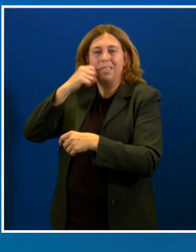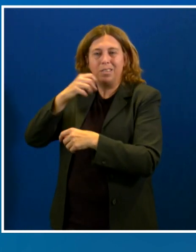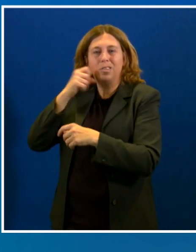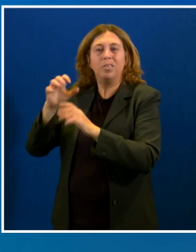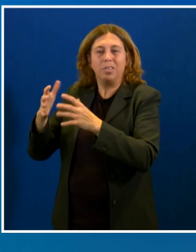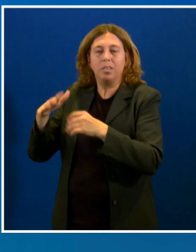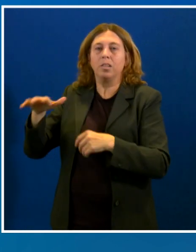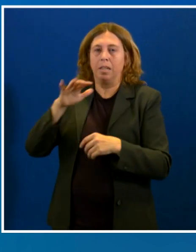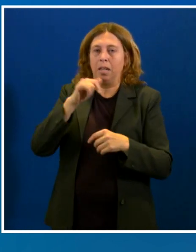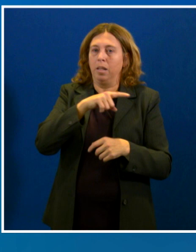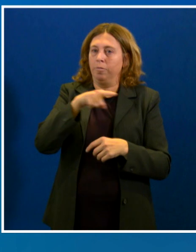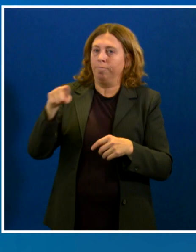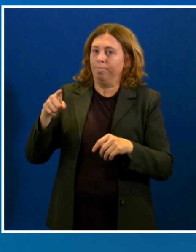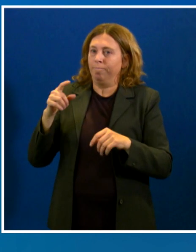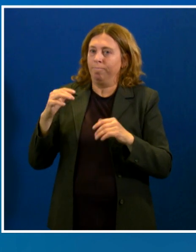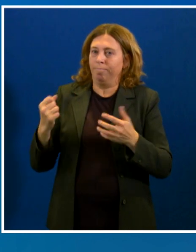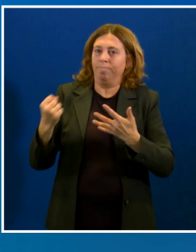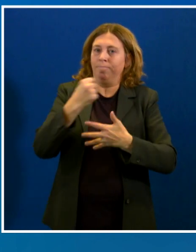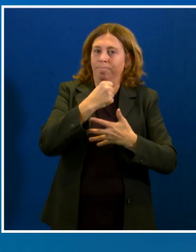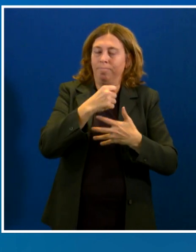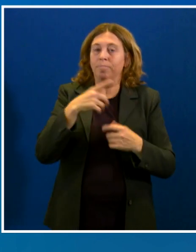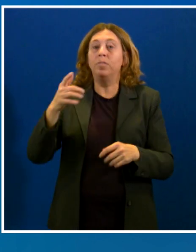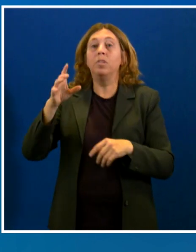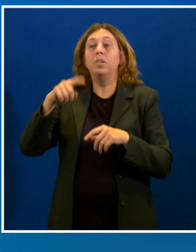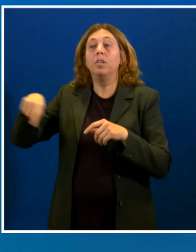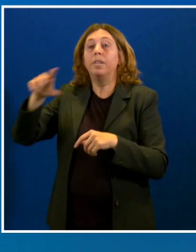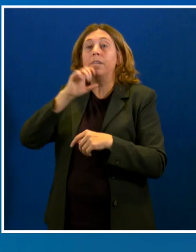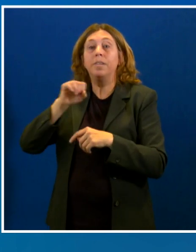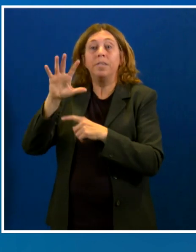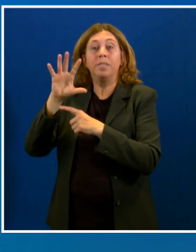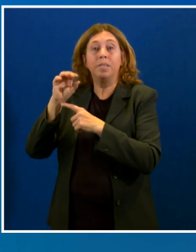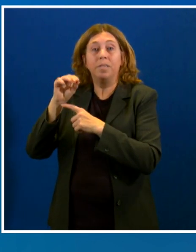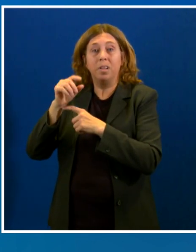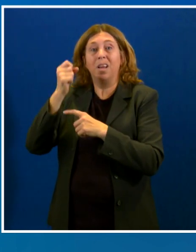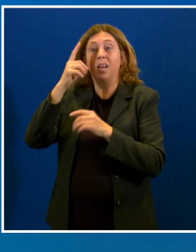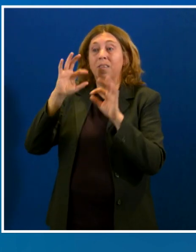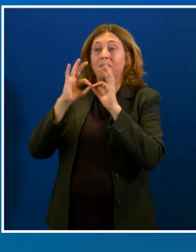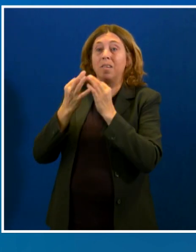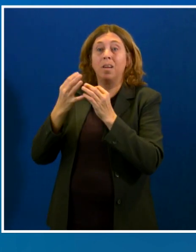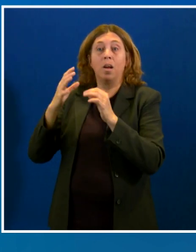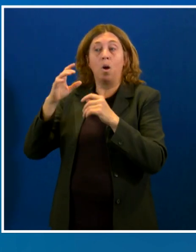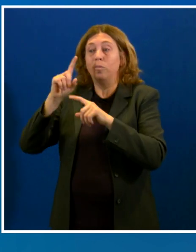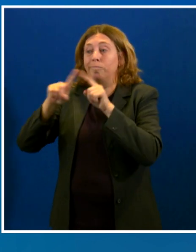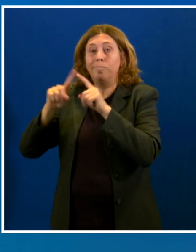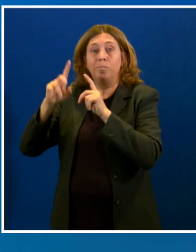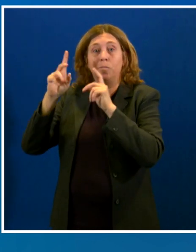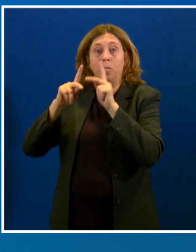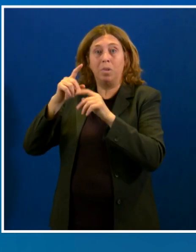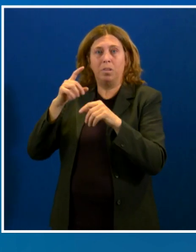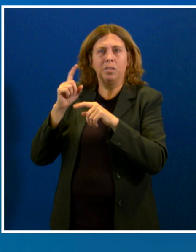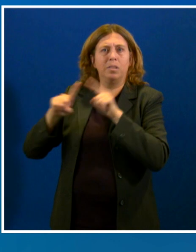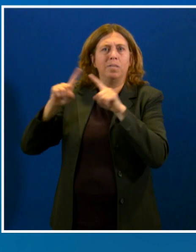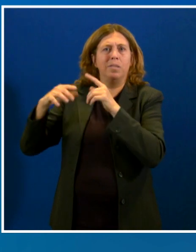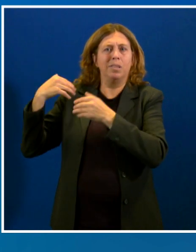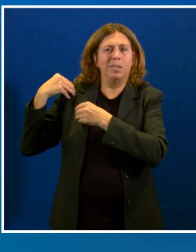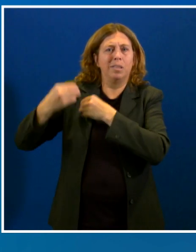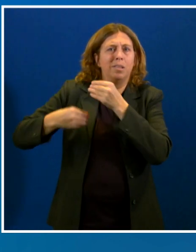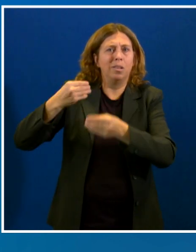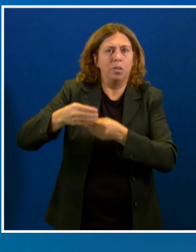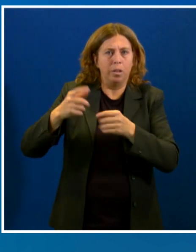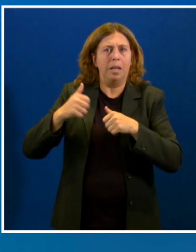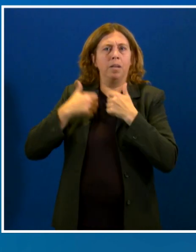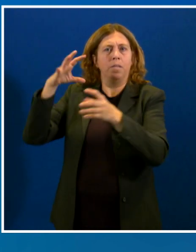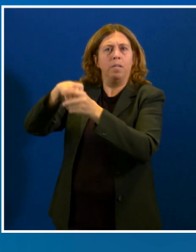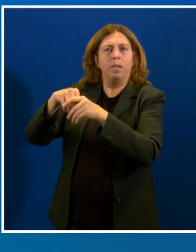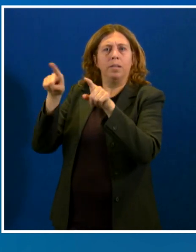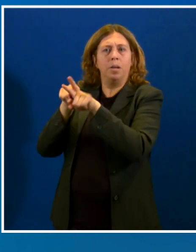and older who live in multi-generational households. And there are two categories of people who are eligible under